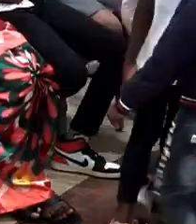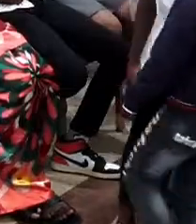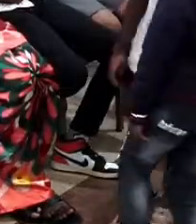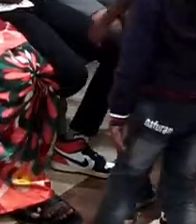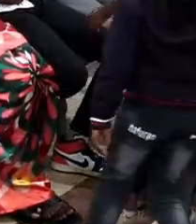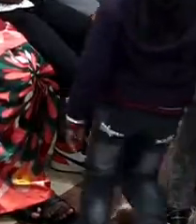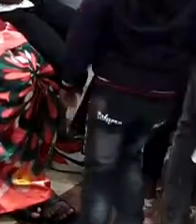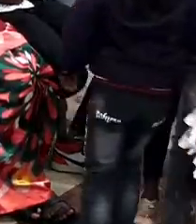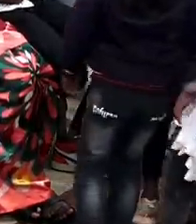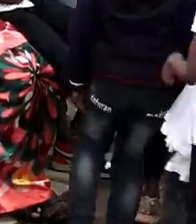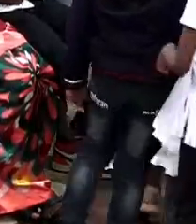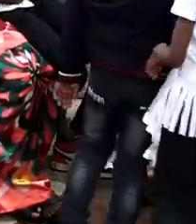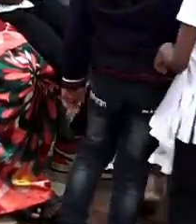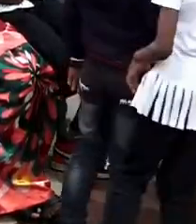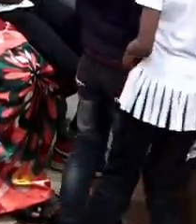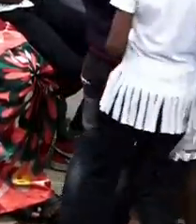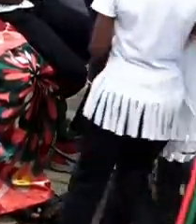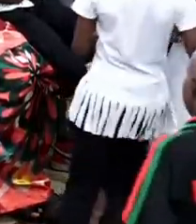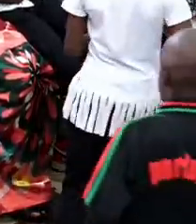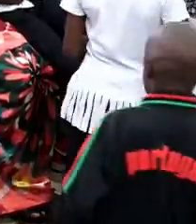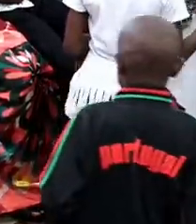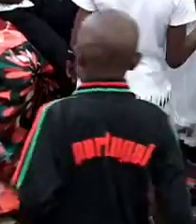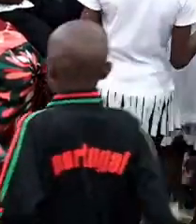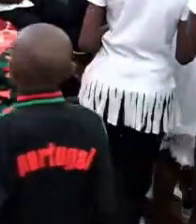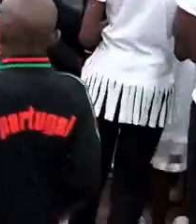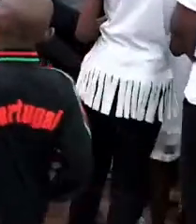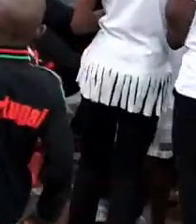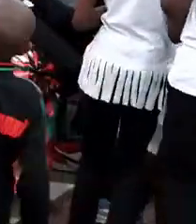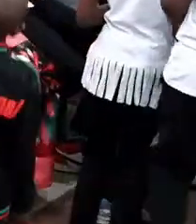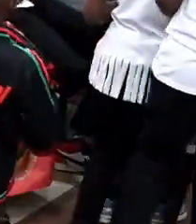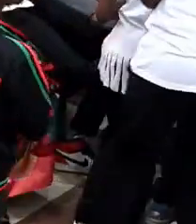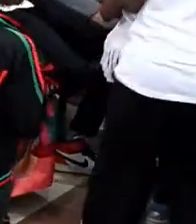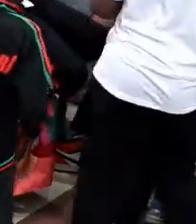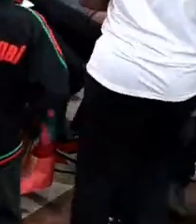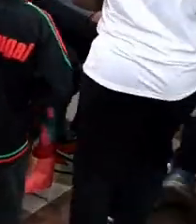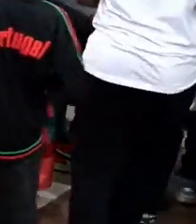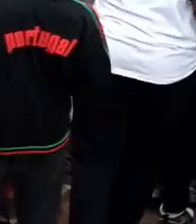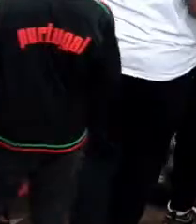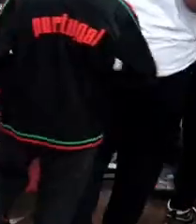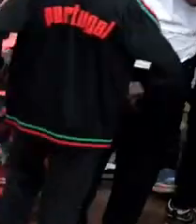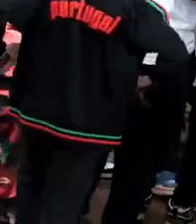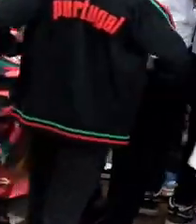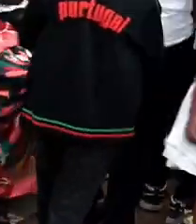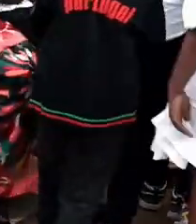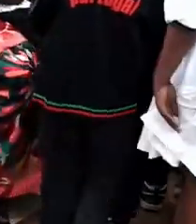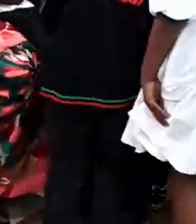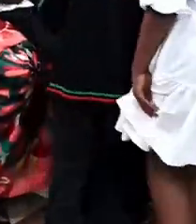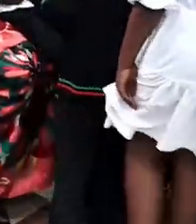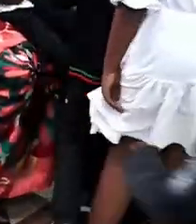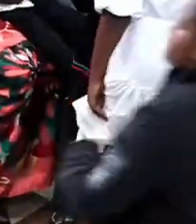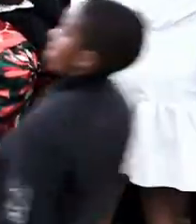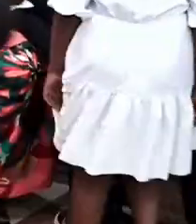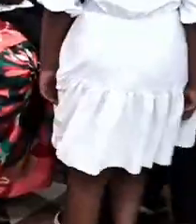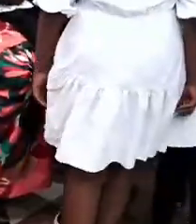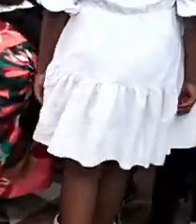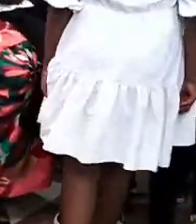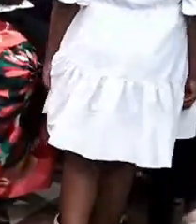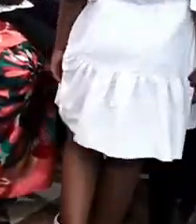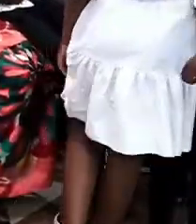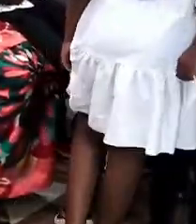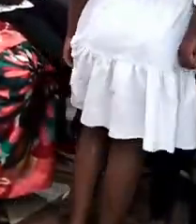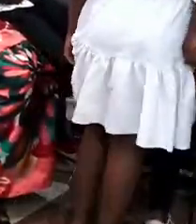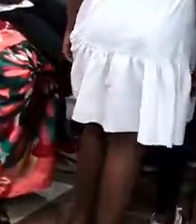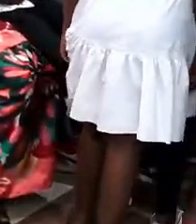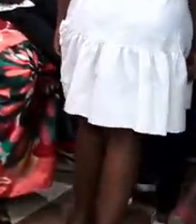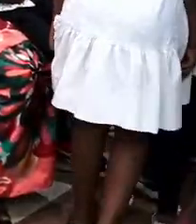St. Mary's. Kaindre. wakimaliza tutafungiwa na choir